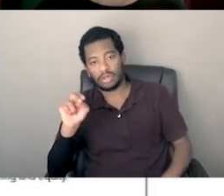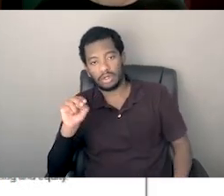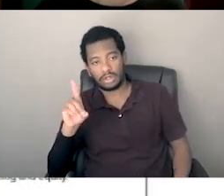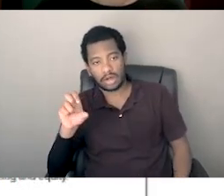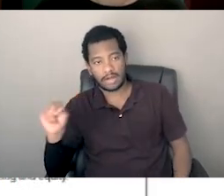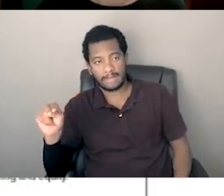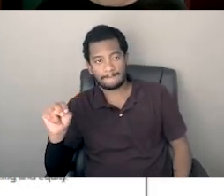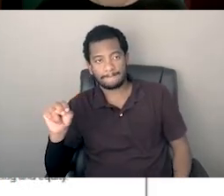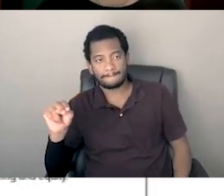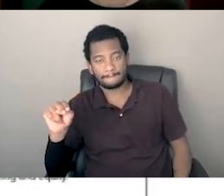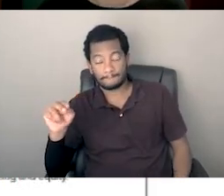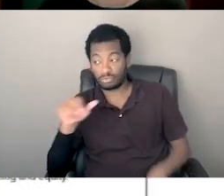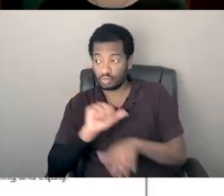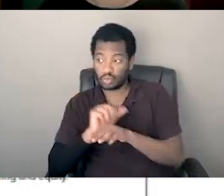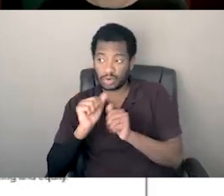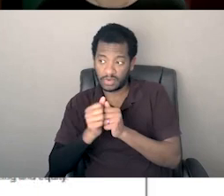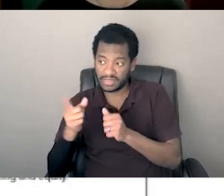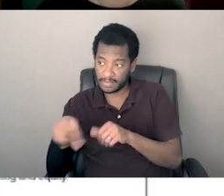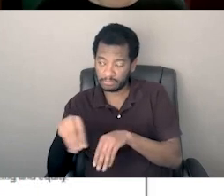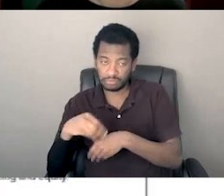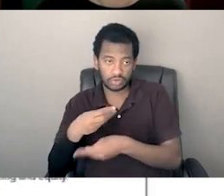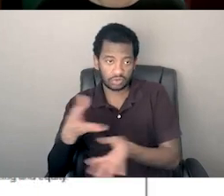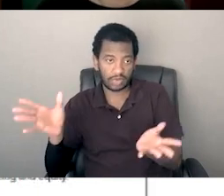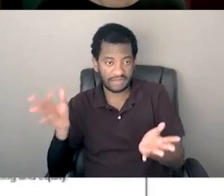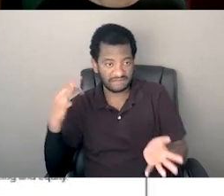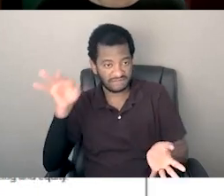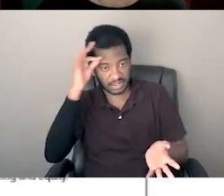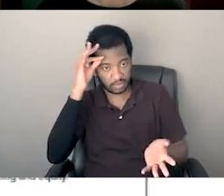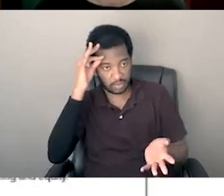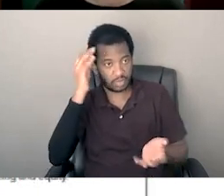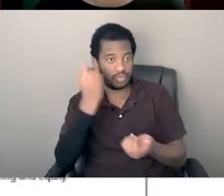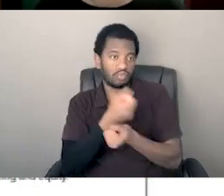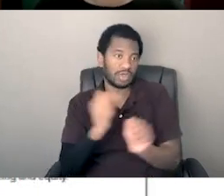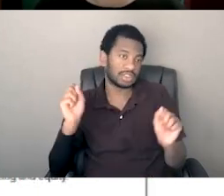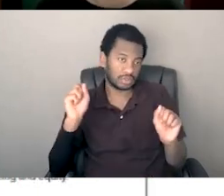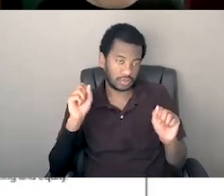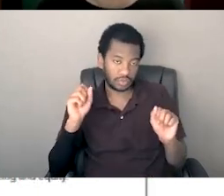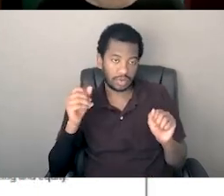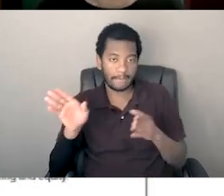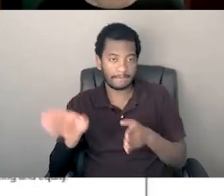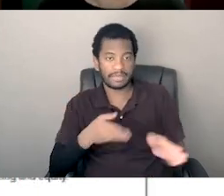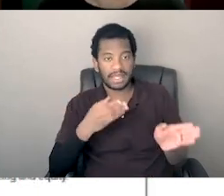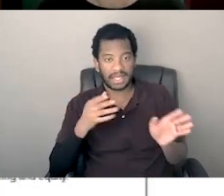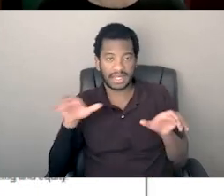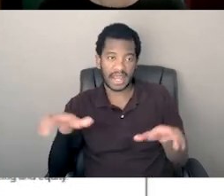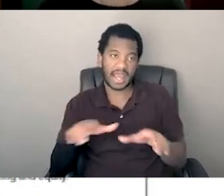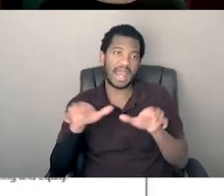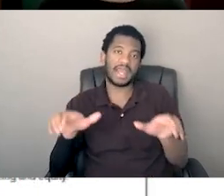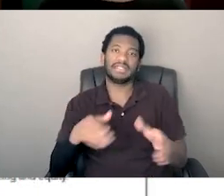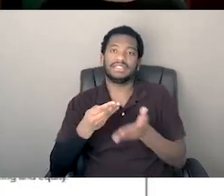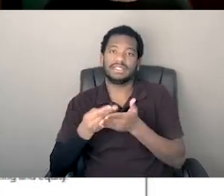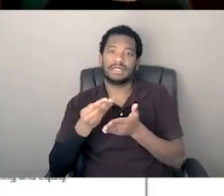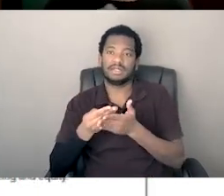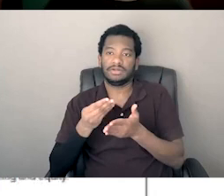distribute the Federal American Rescue Plan Act dollars in a way that is really innovative and different. And there